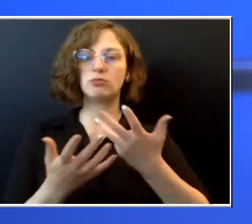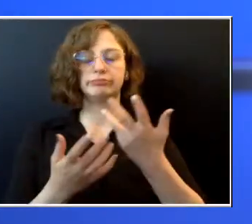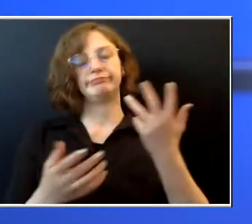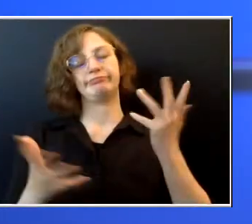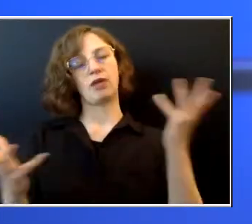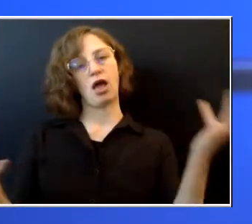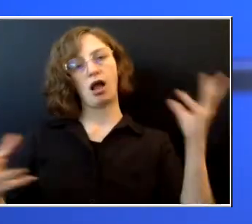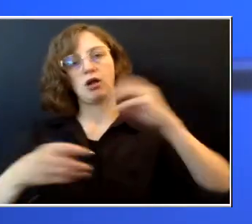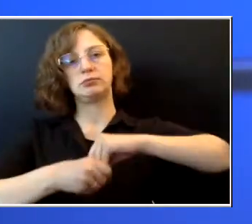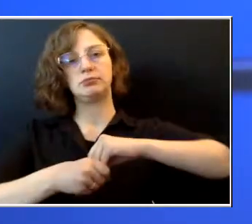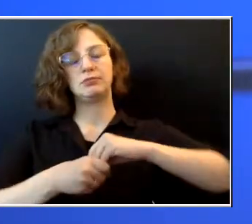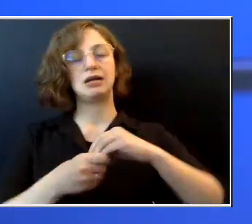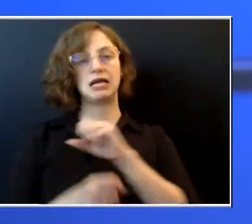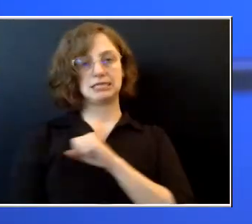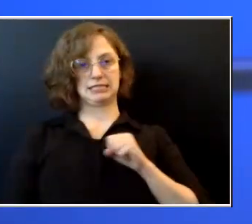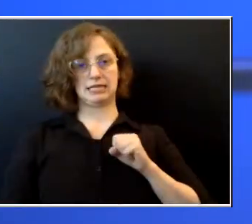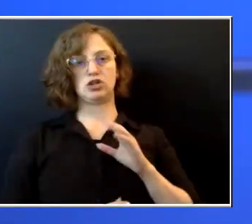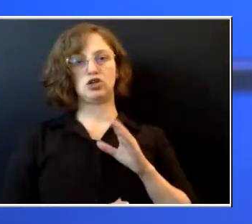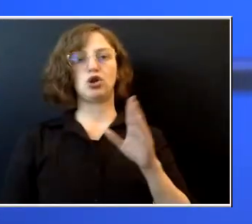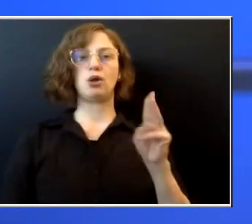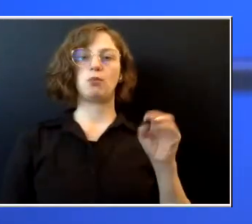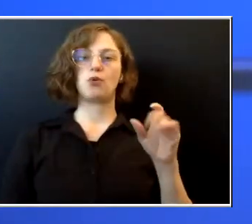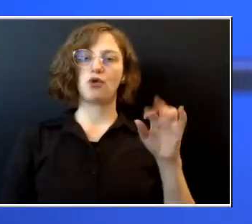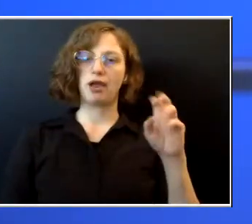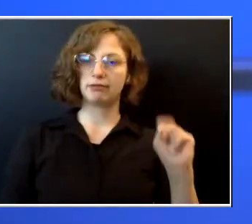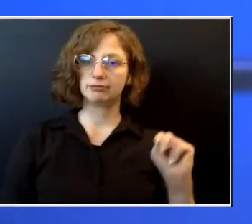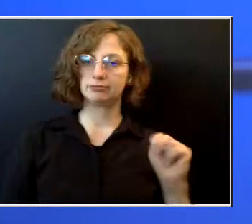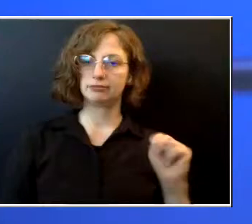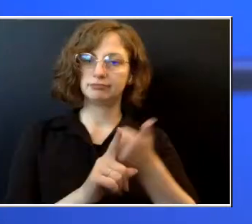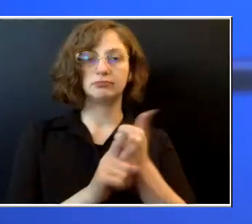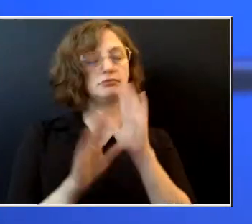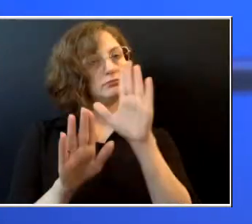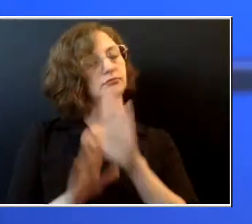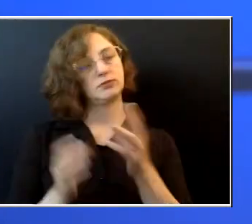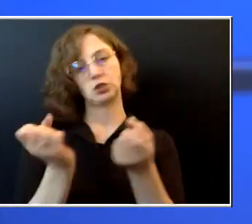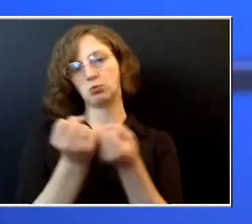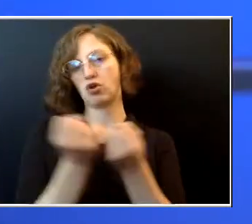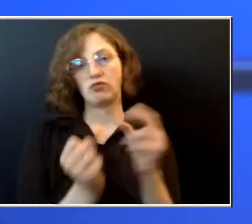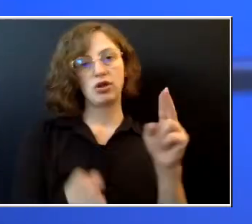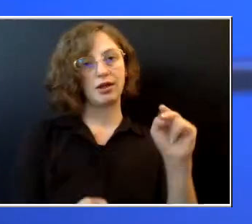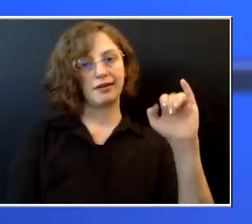been an incredible supporter of NIH, and we have greatly benefited from that.